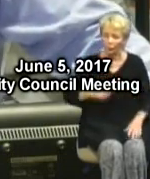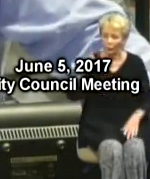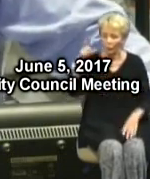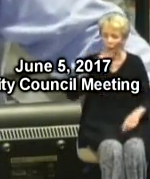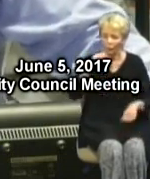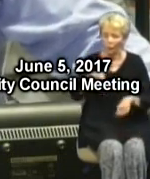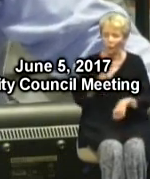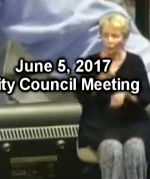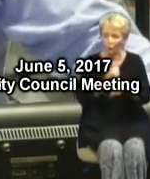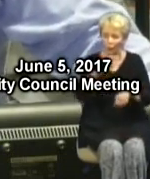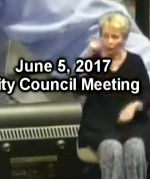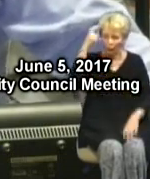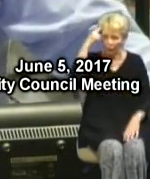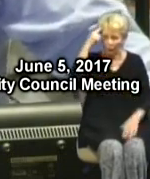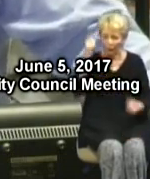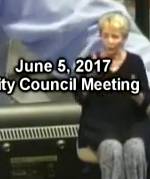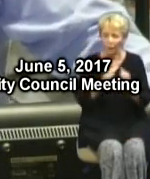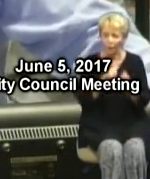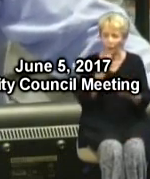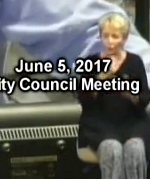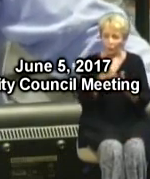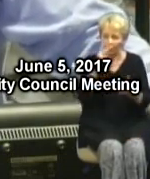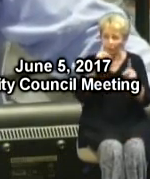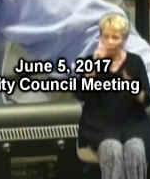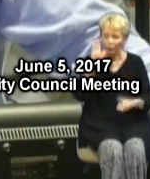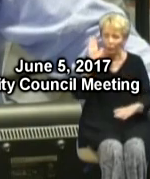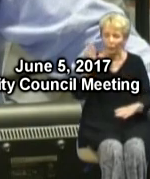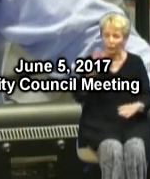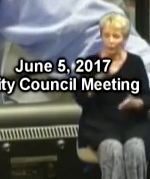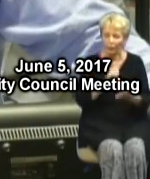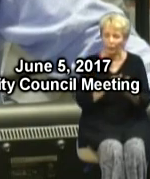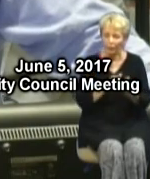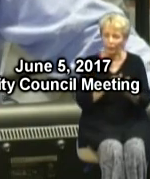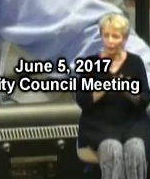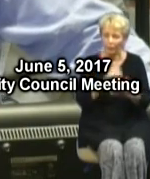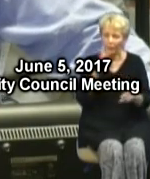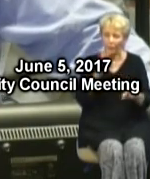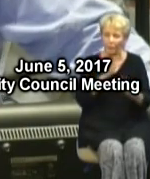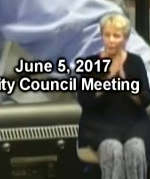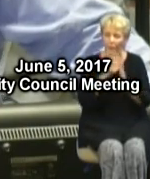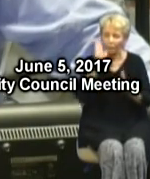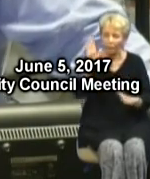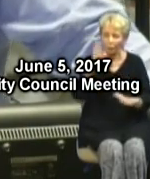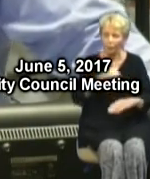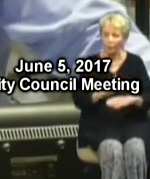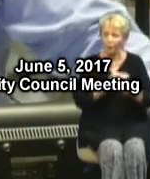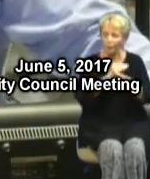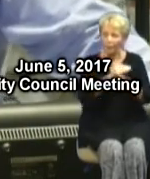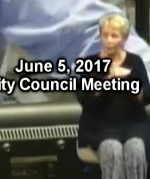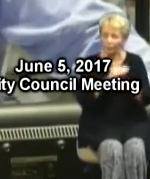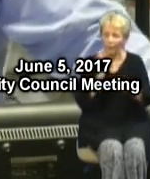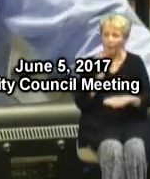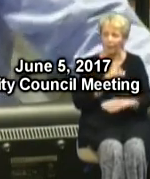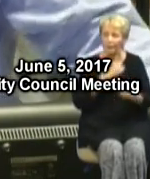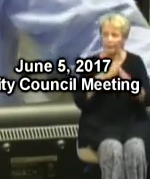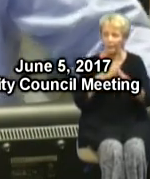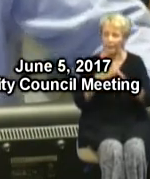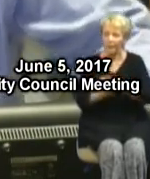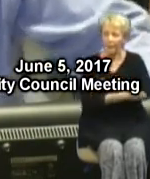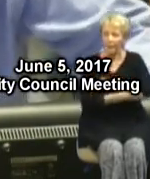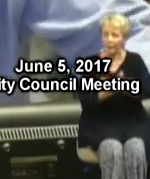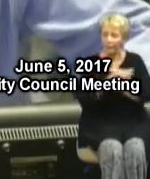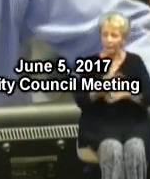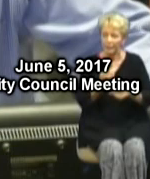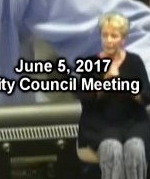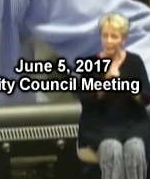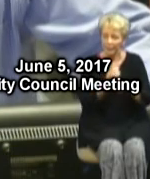ordained government to promote the good of people and to restrain evil. And so we pray for your protection for our city, county, and state